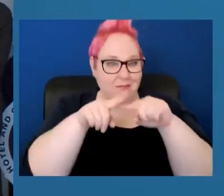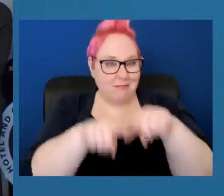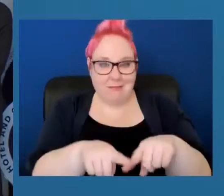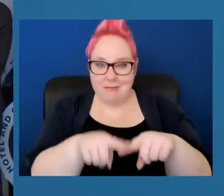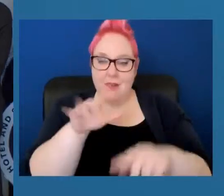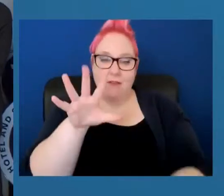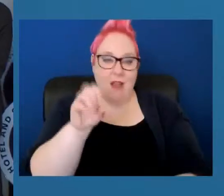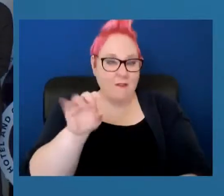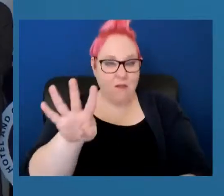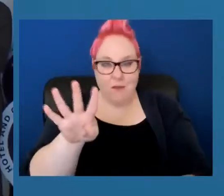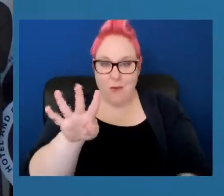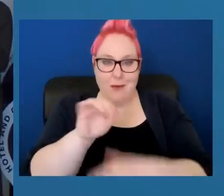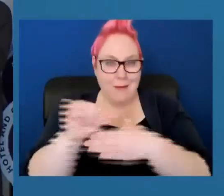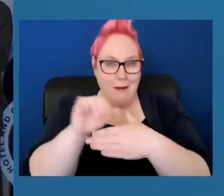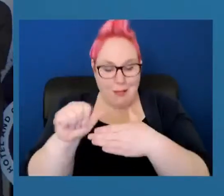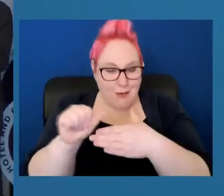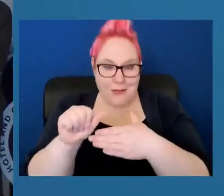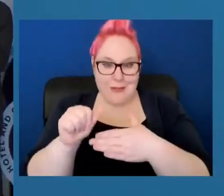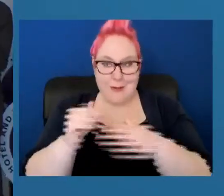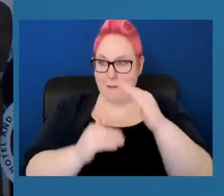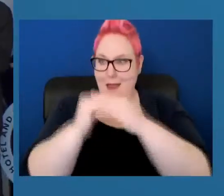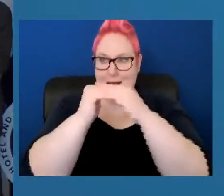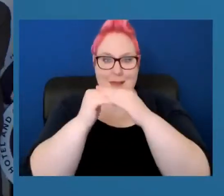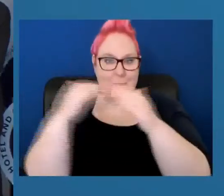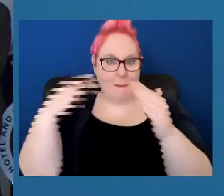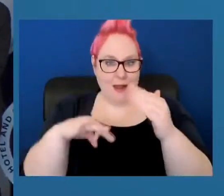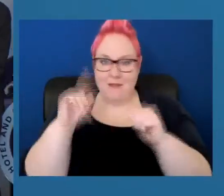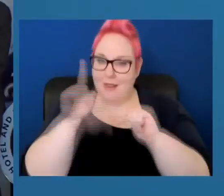unemployment insurance.